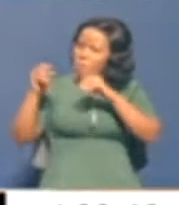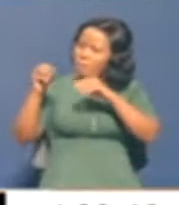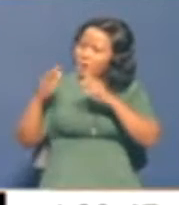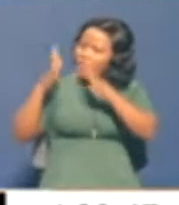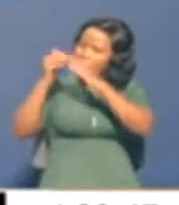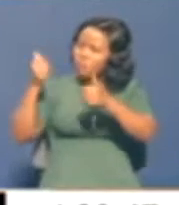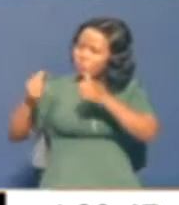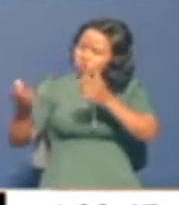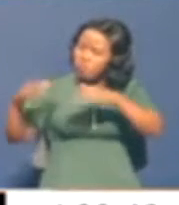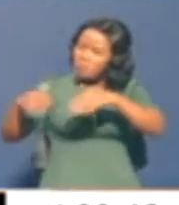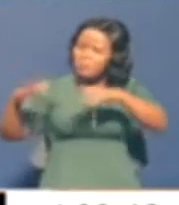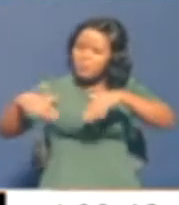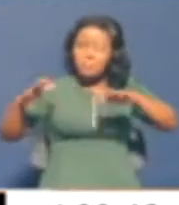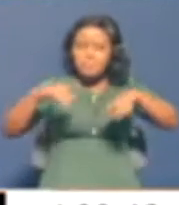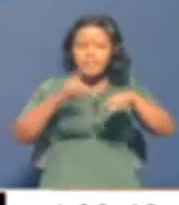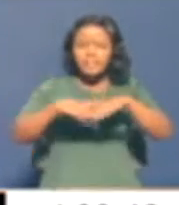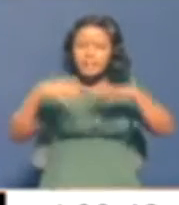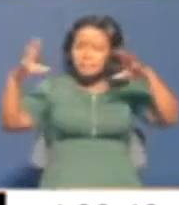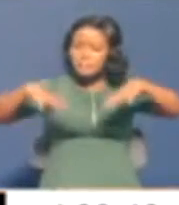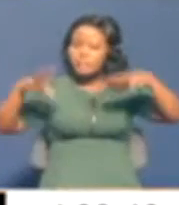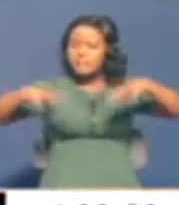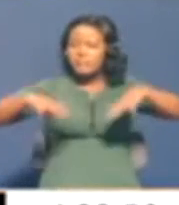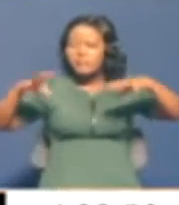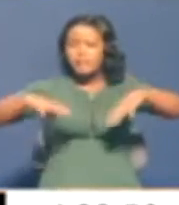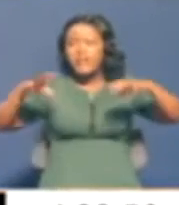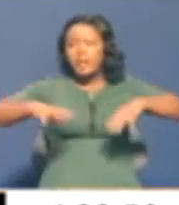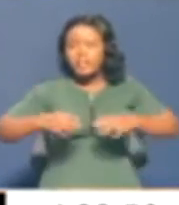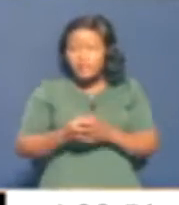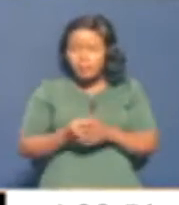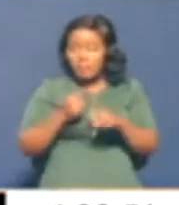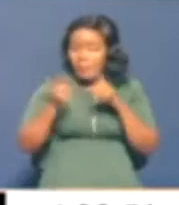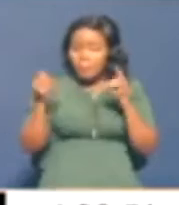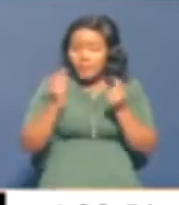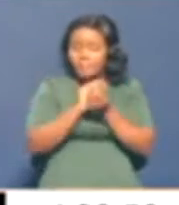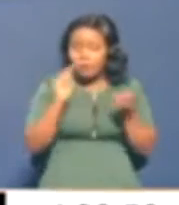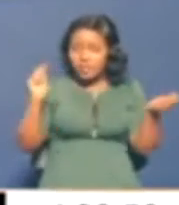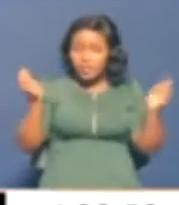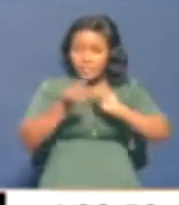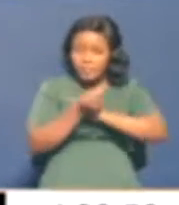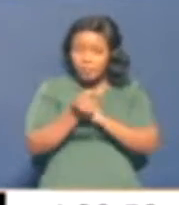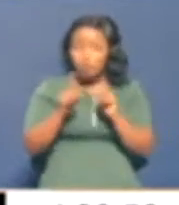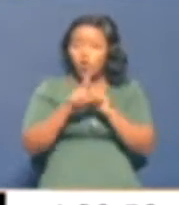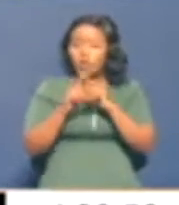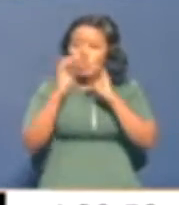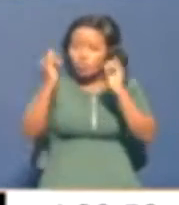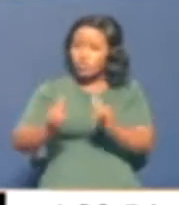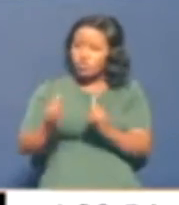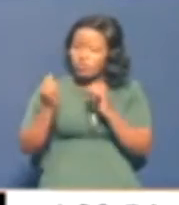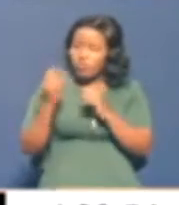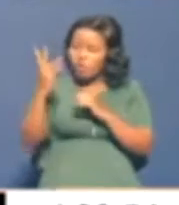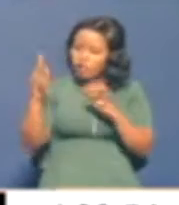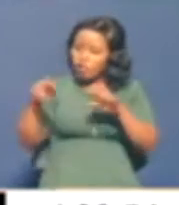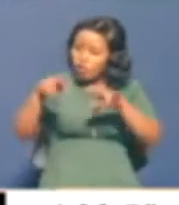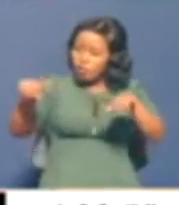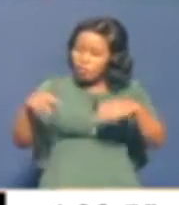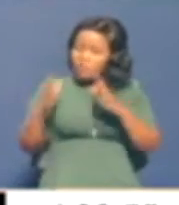She could not afford to sleep during the rainy season. But with the change of tidings now and with a new four-roomed house, she can now afford a